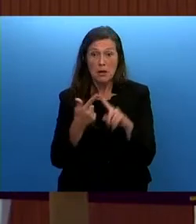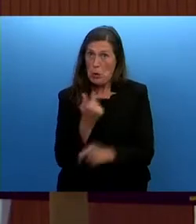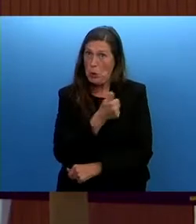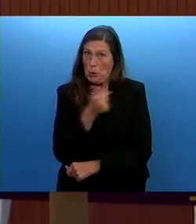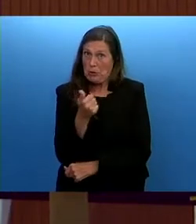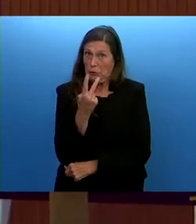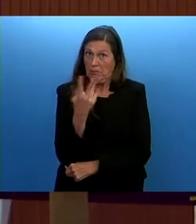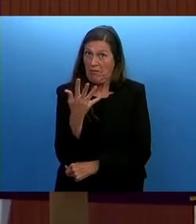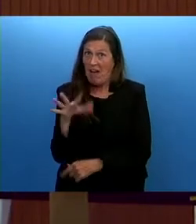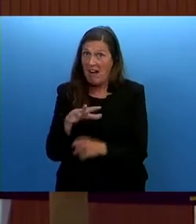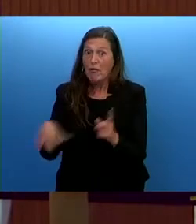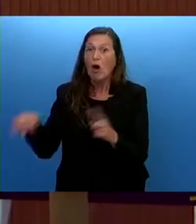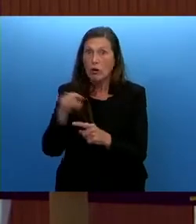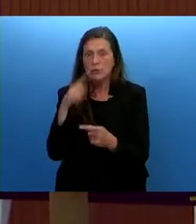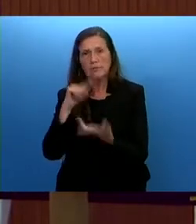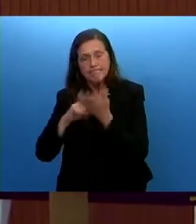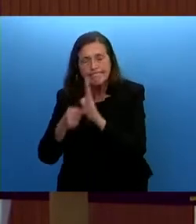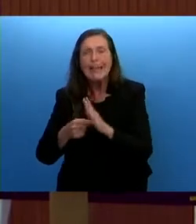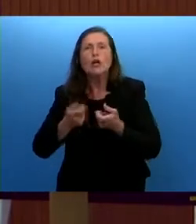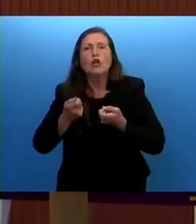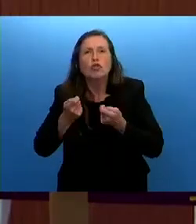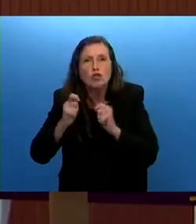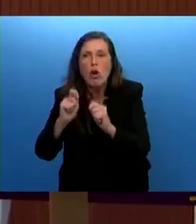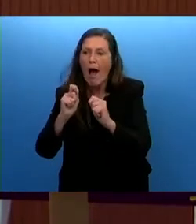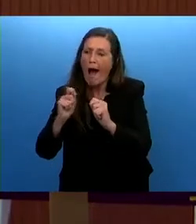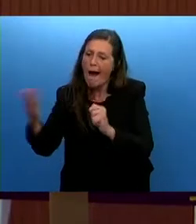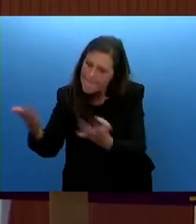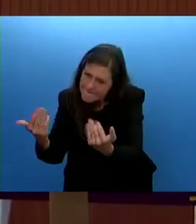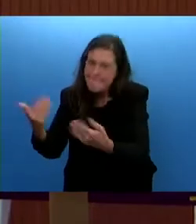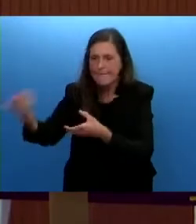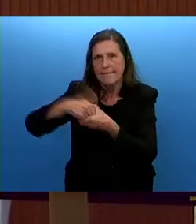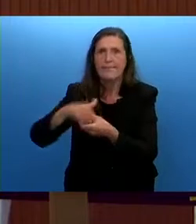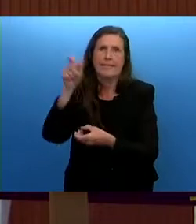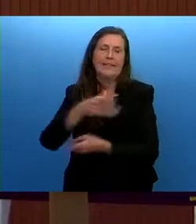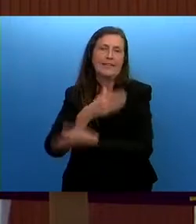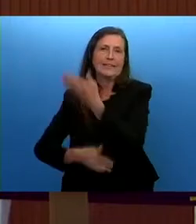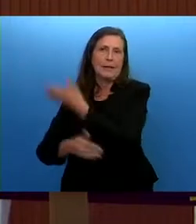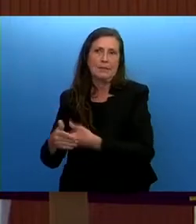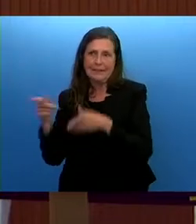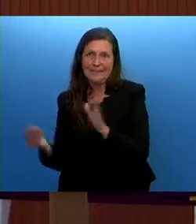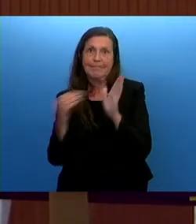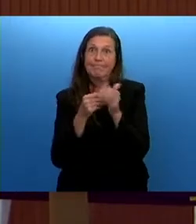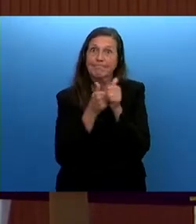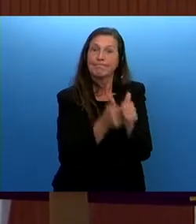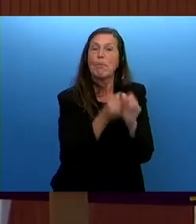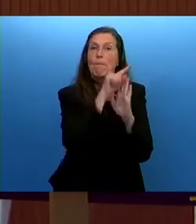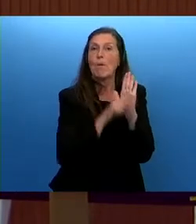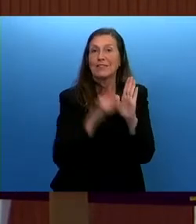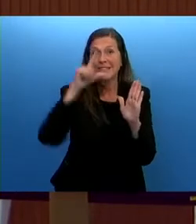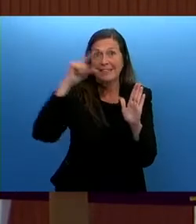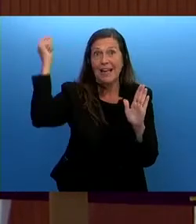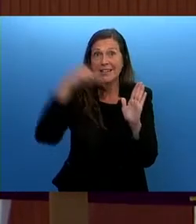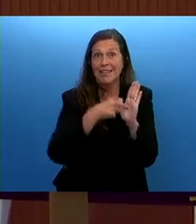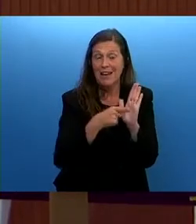attempts to develop disability inclusive disaster risk reduction policies in line with the Sendai Framework. Third,